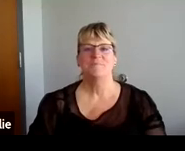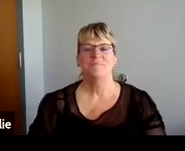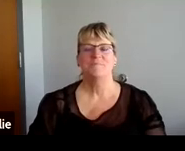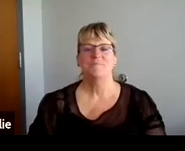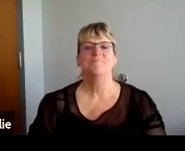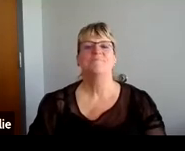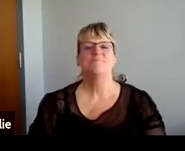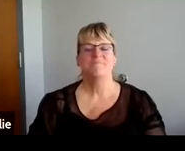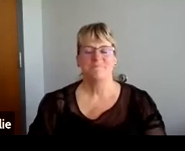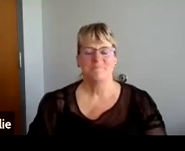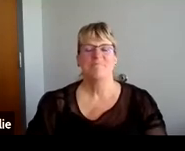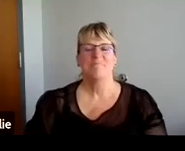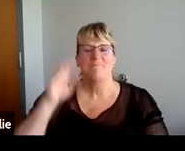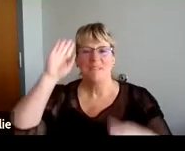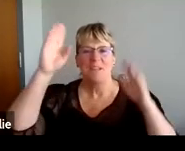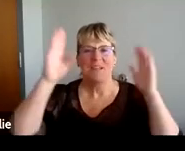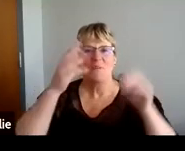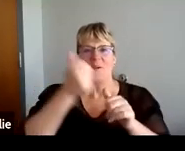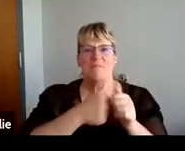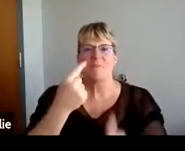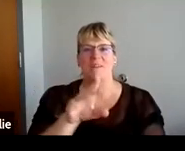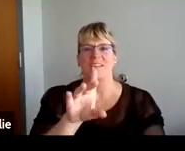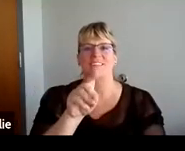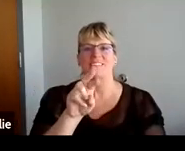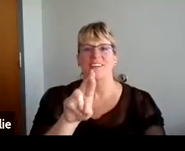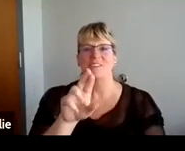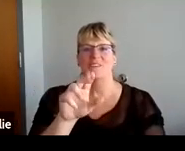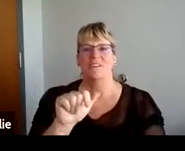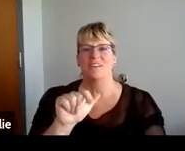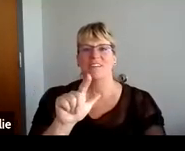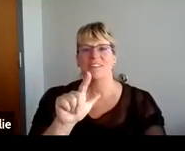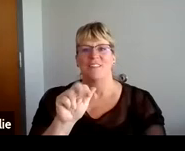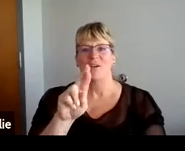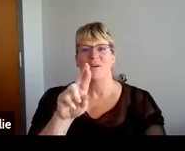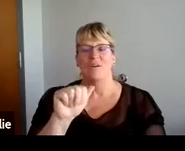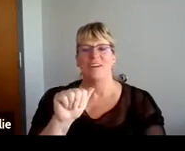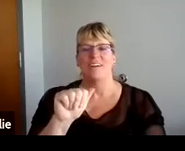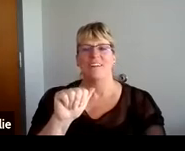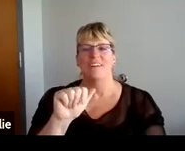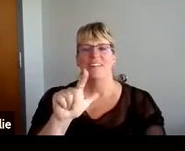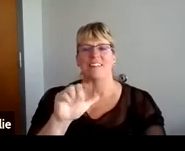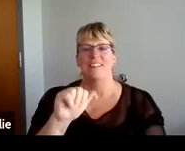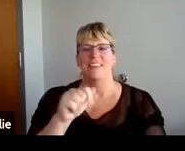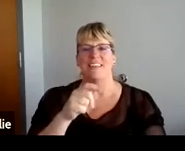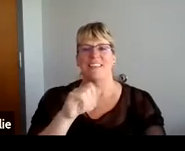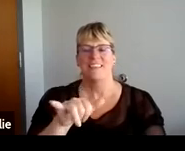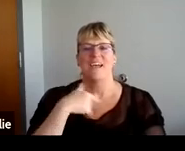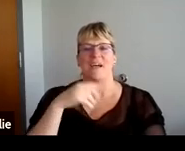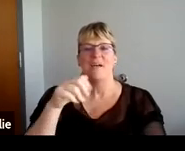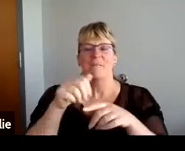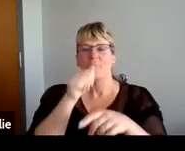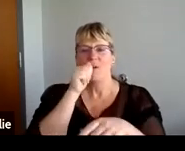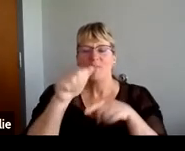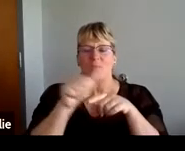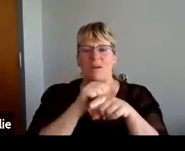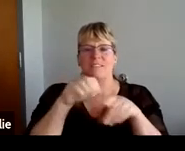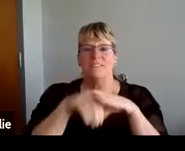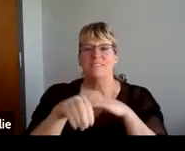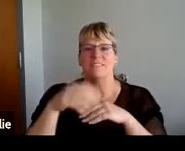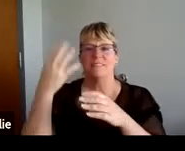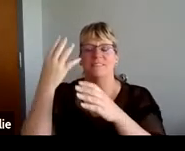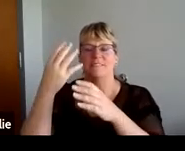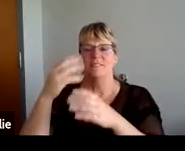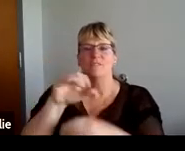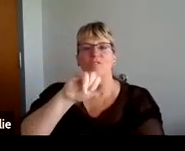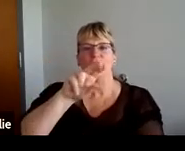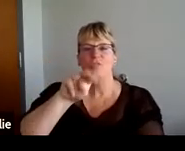Hi, everyone. I'm Dr. Laura Leahy. I'm a psychiatric and addictions advanced practice nurse in private practice in Southern New Jersey outside of